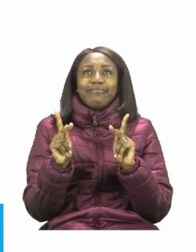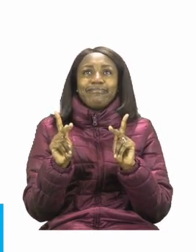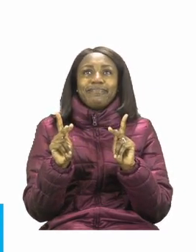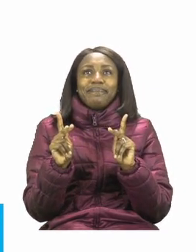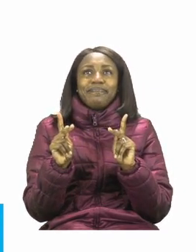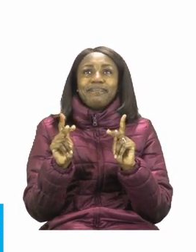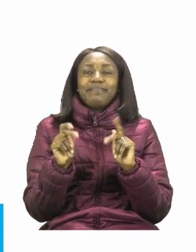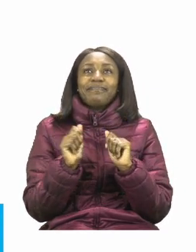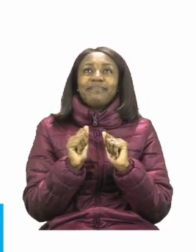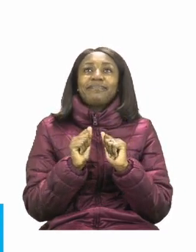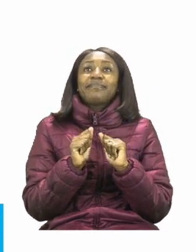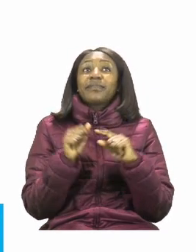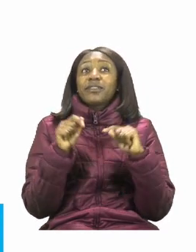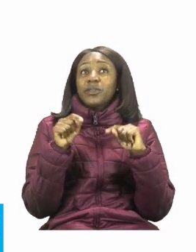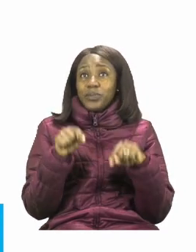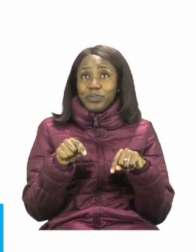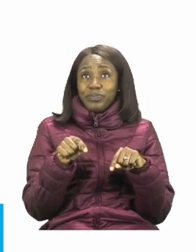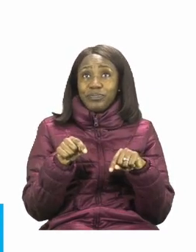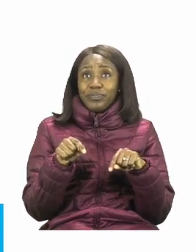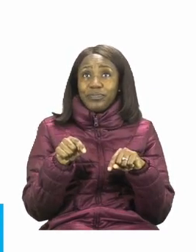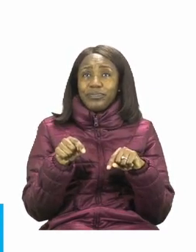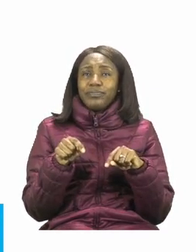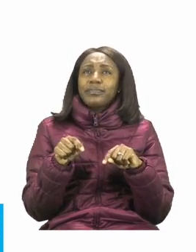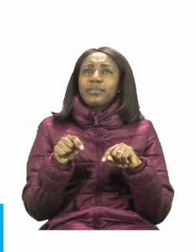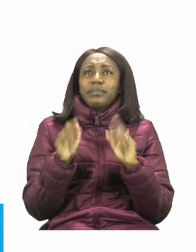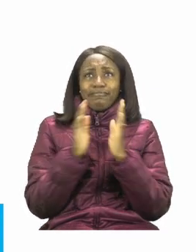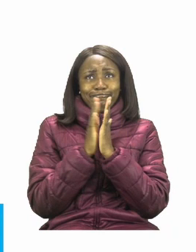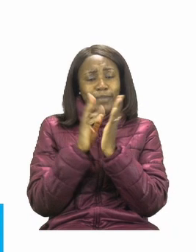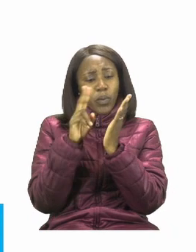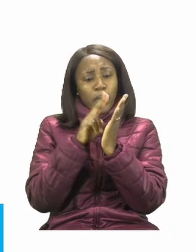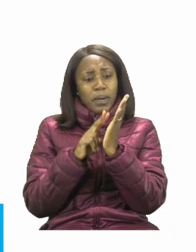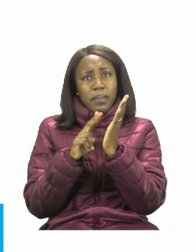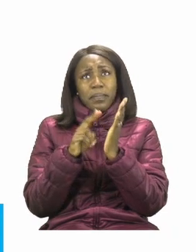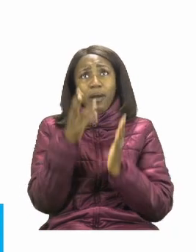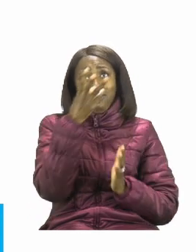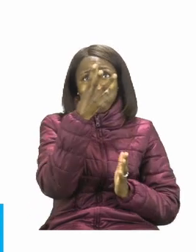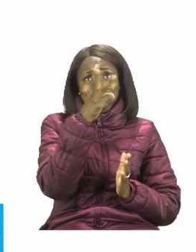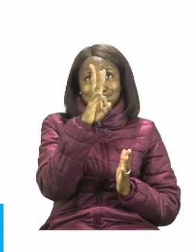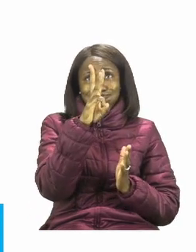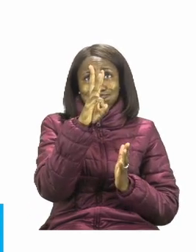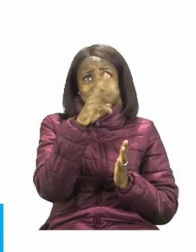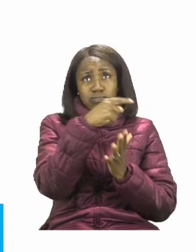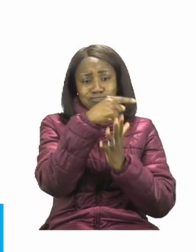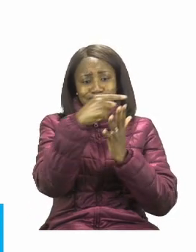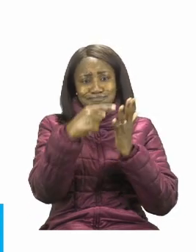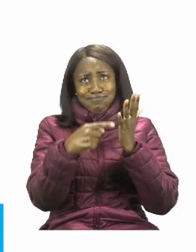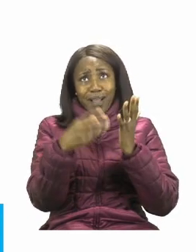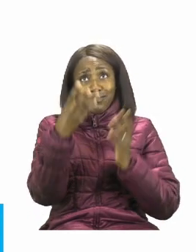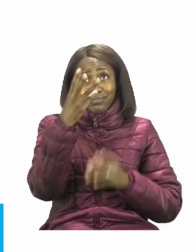safe. Now, let's quickly read the words in our vocabulary.